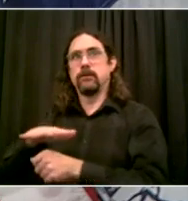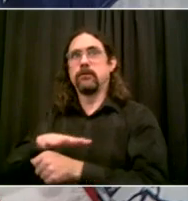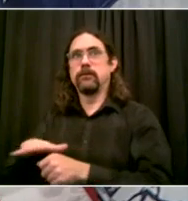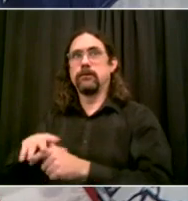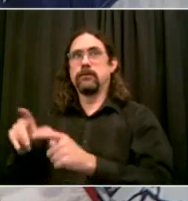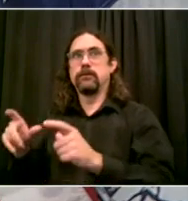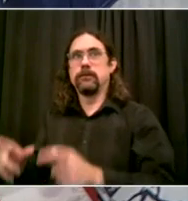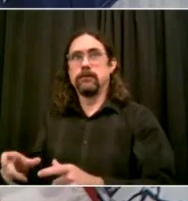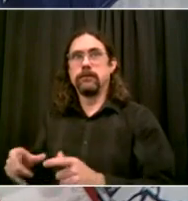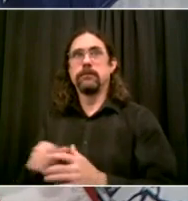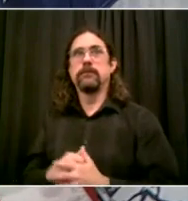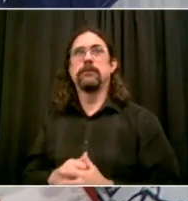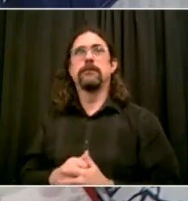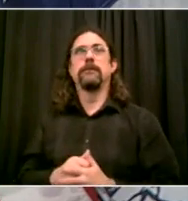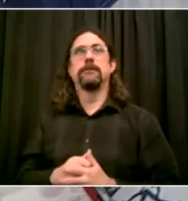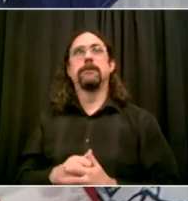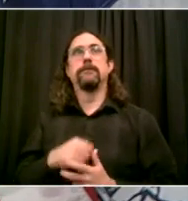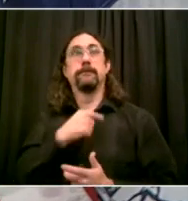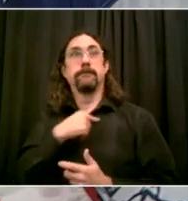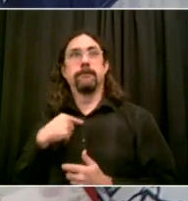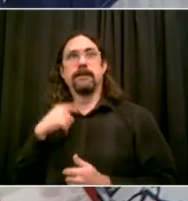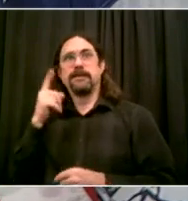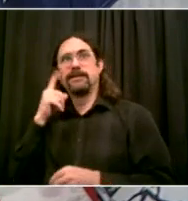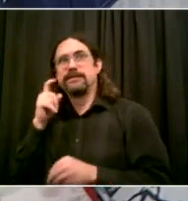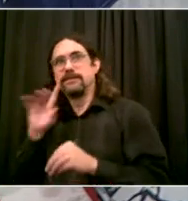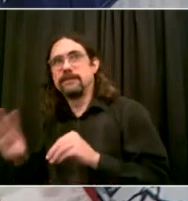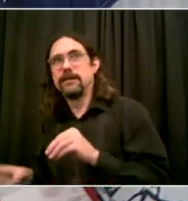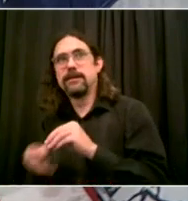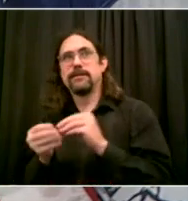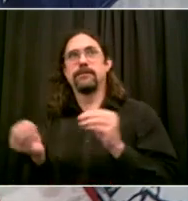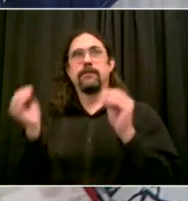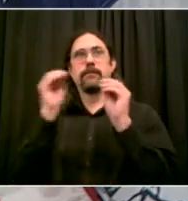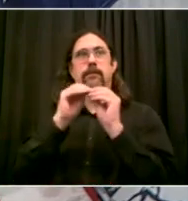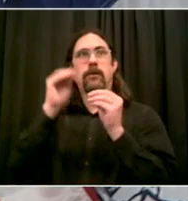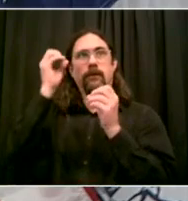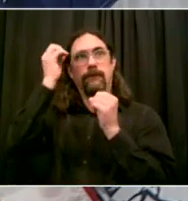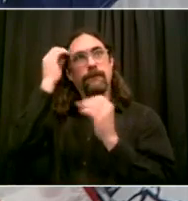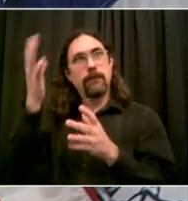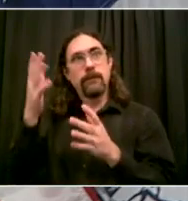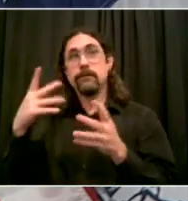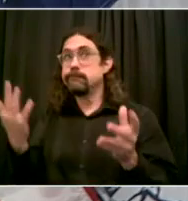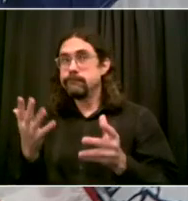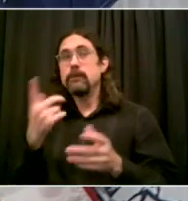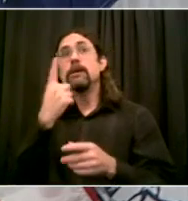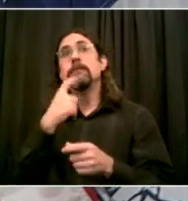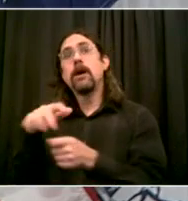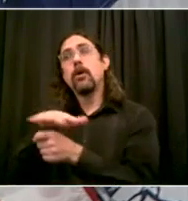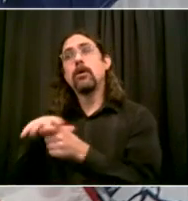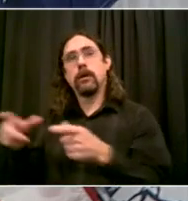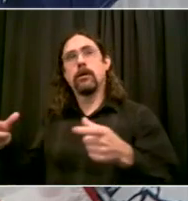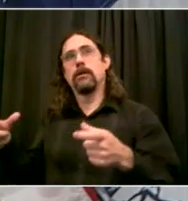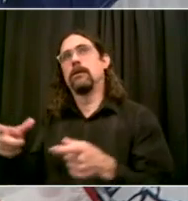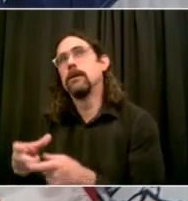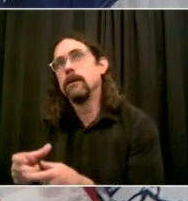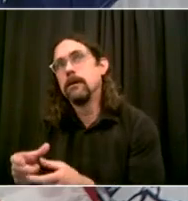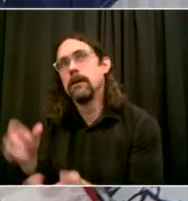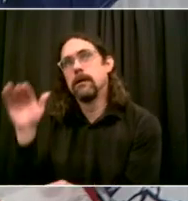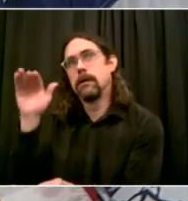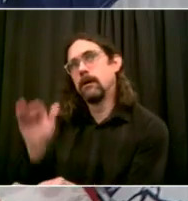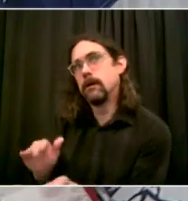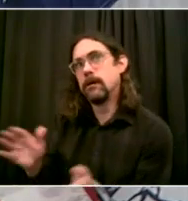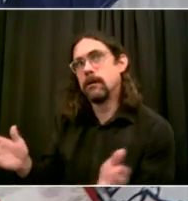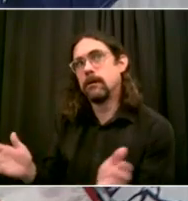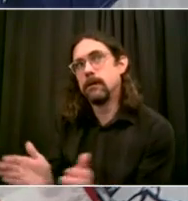week, a number of red zone areas in Brooklyn were taken out of red, went into yellow. A bunch of yellow